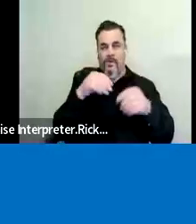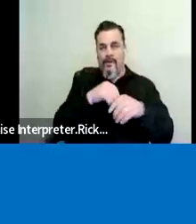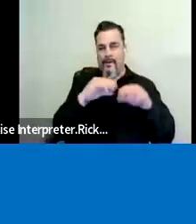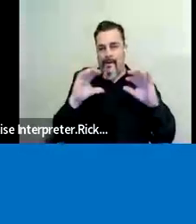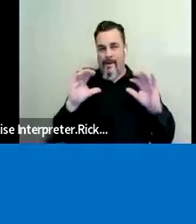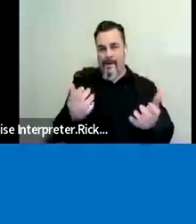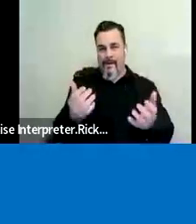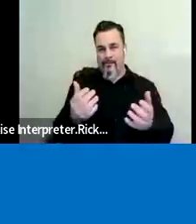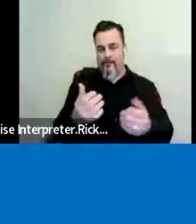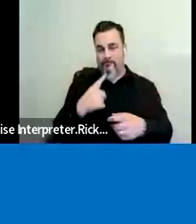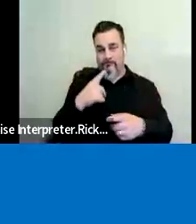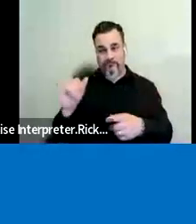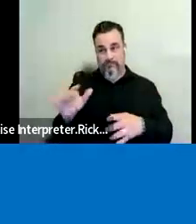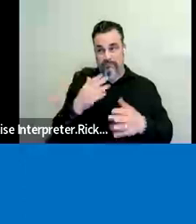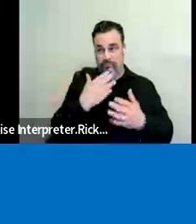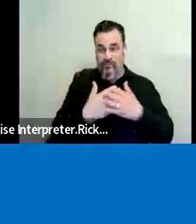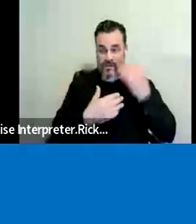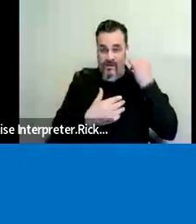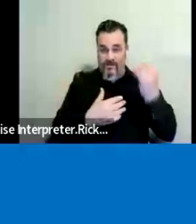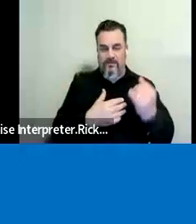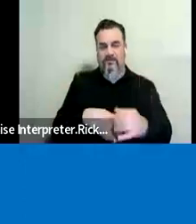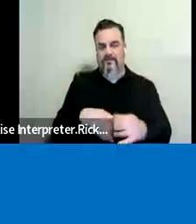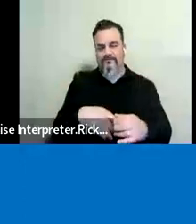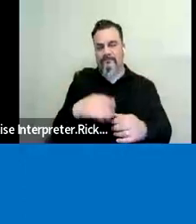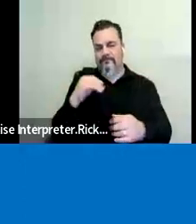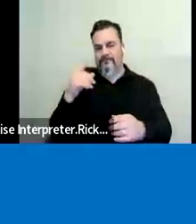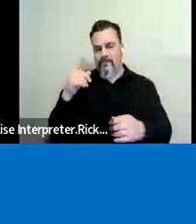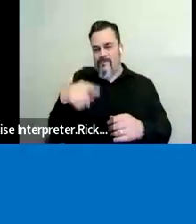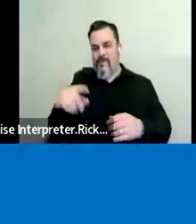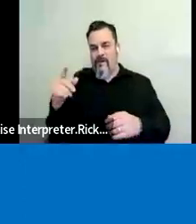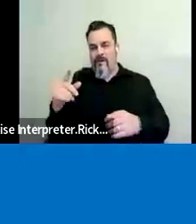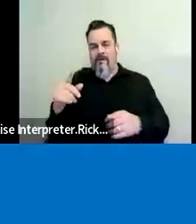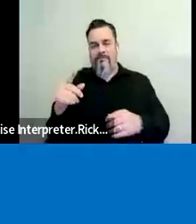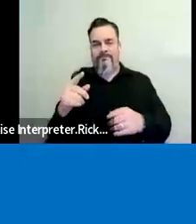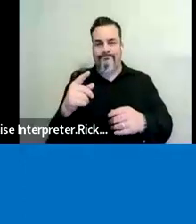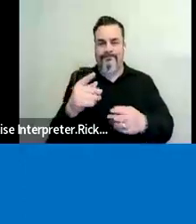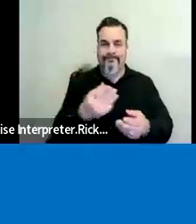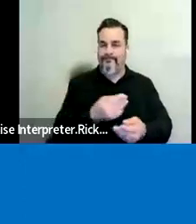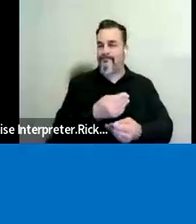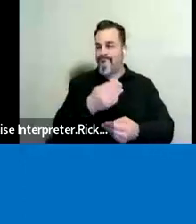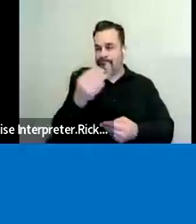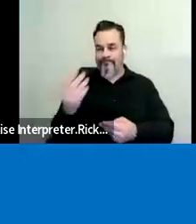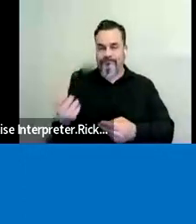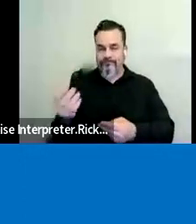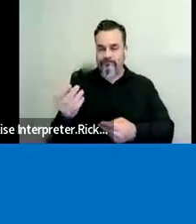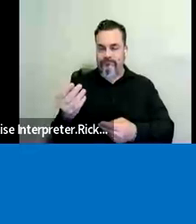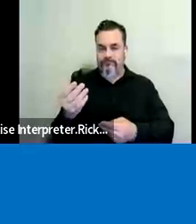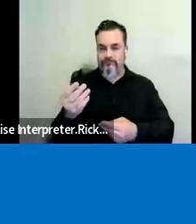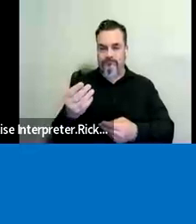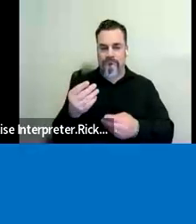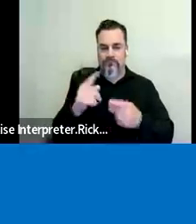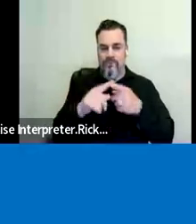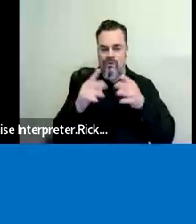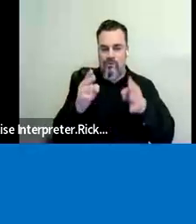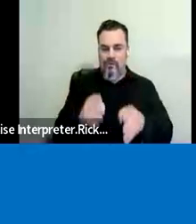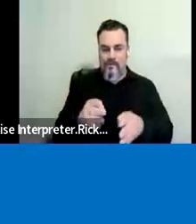class. That's a great idea. So that's handing an object over to a person. You know,